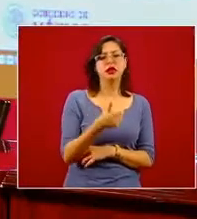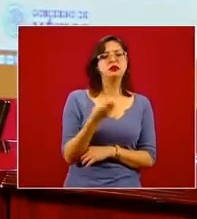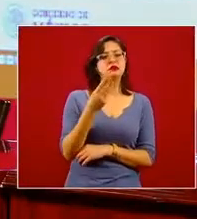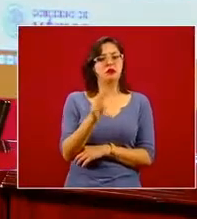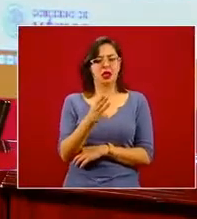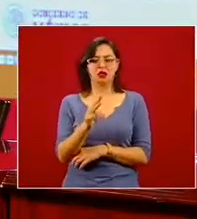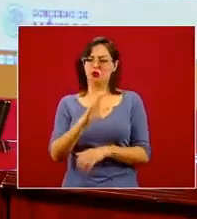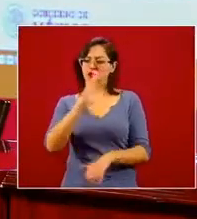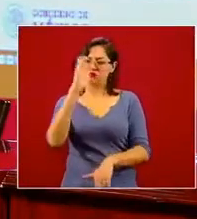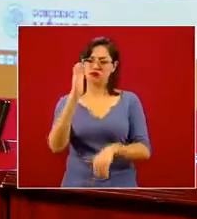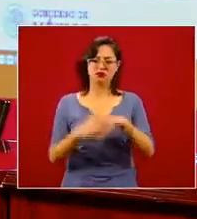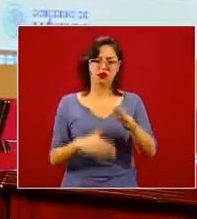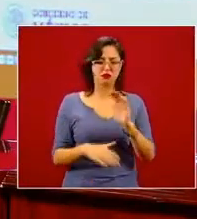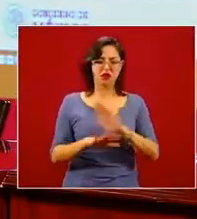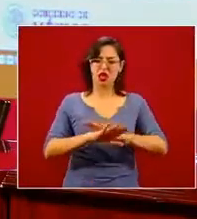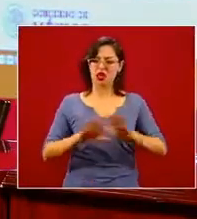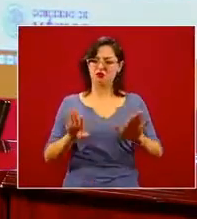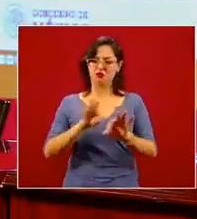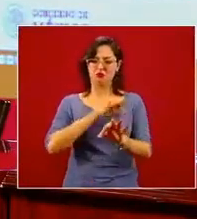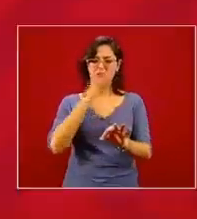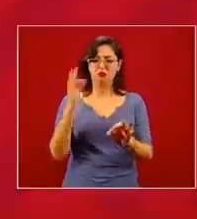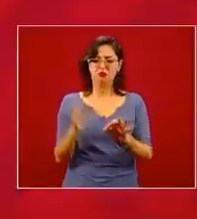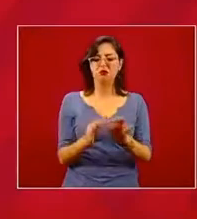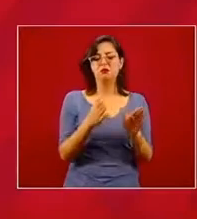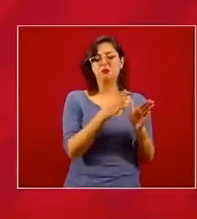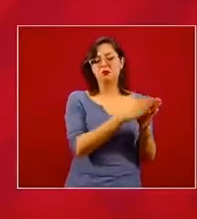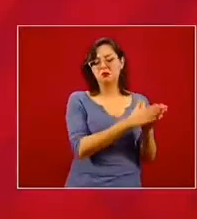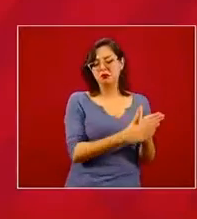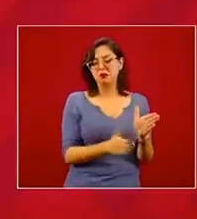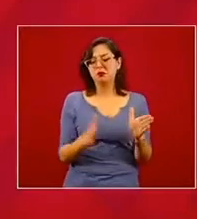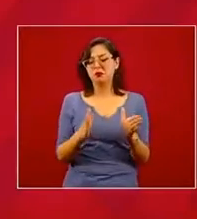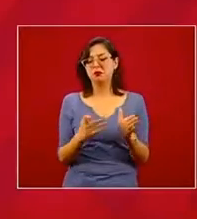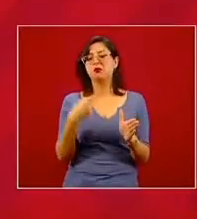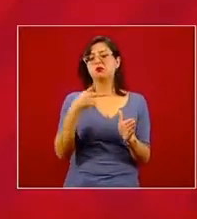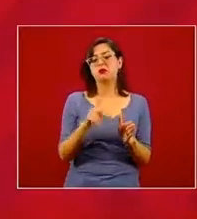Stationary period for the flu or influenza